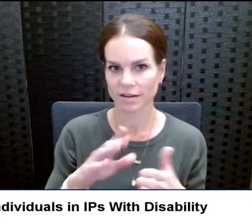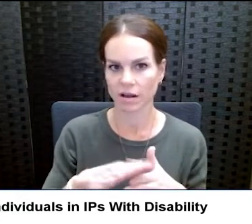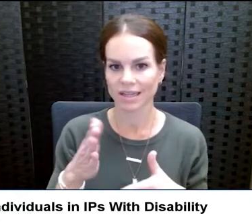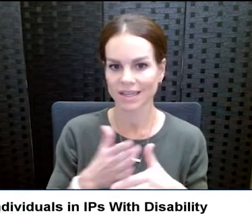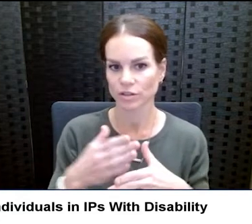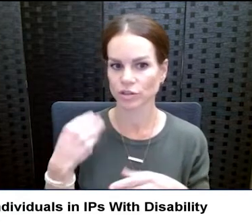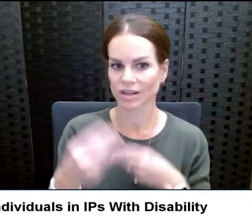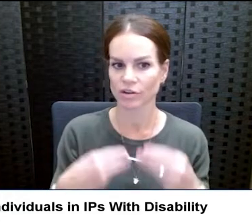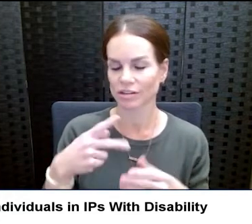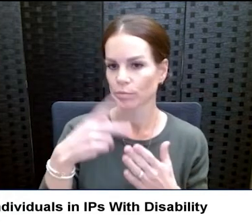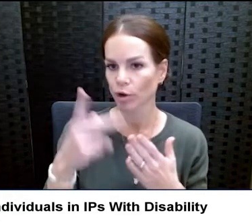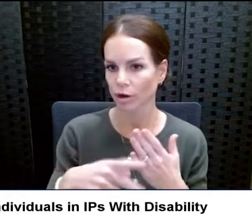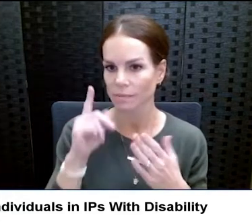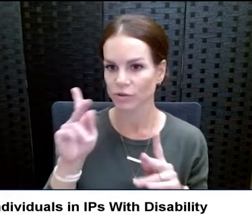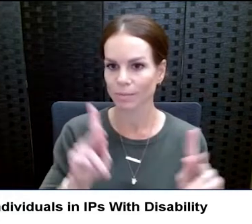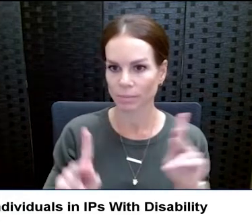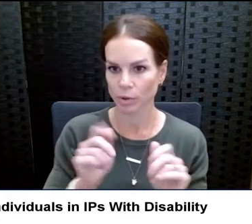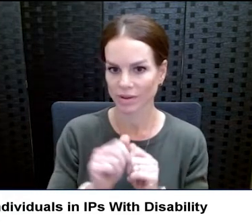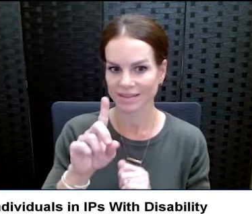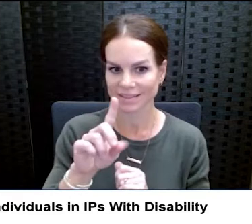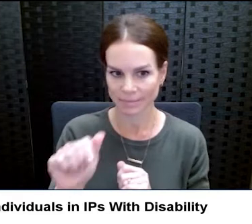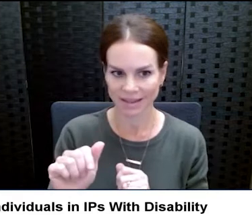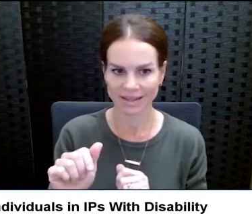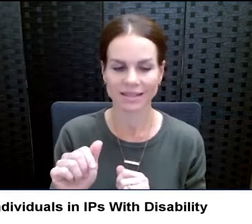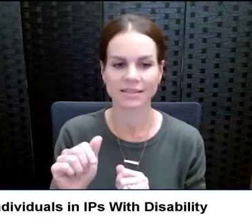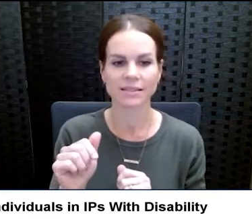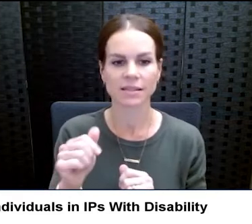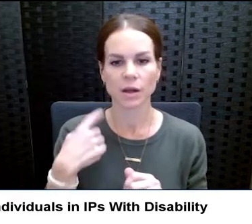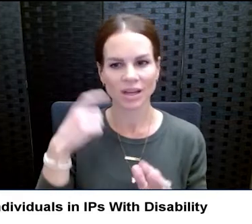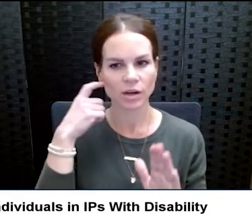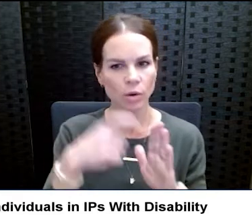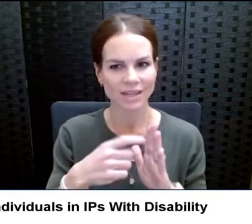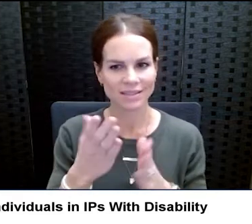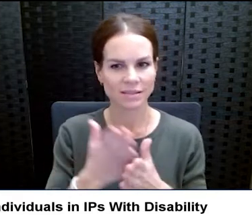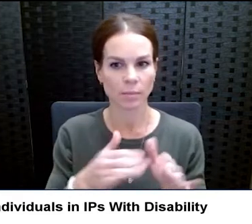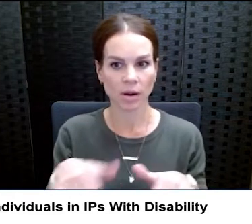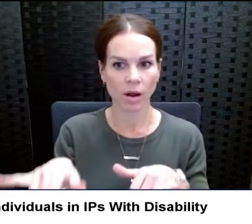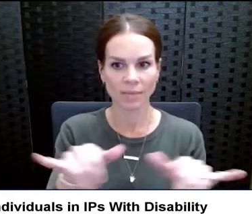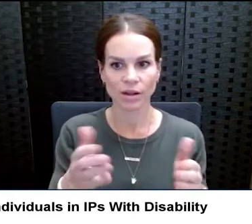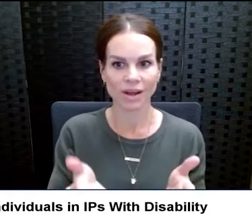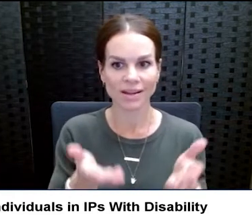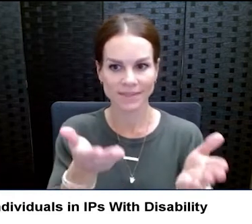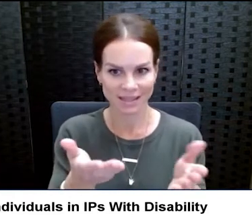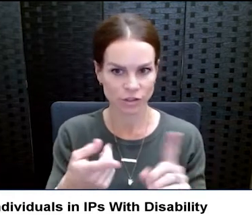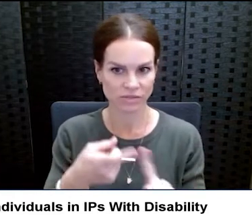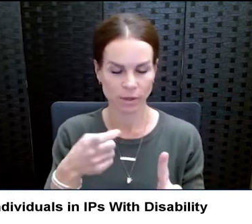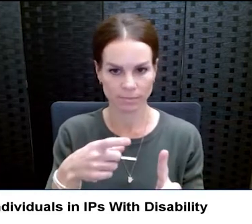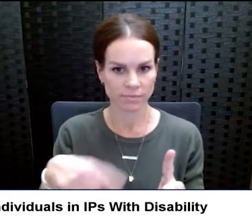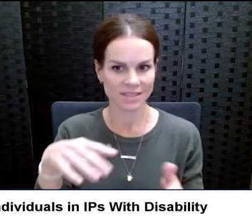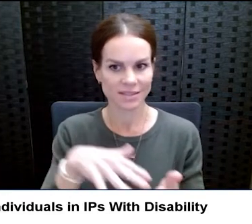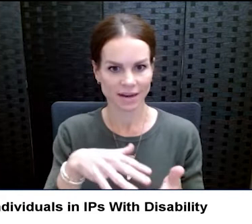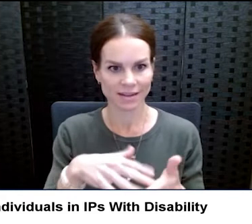So after we did our researching on intergenerational programs for people with disabilities, we did notice some